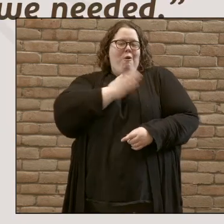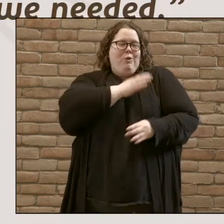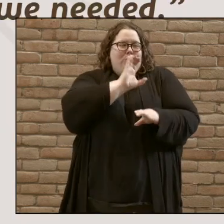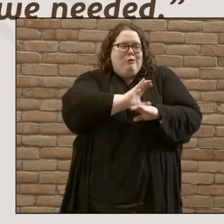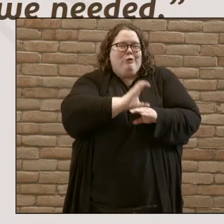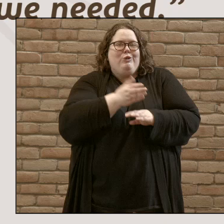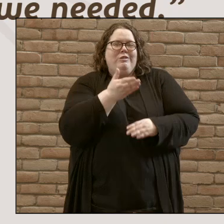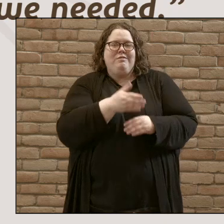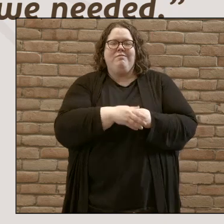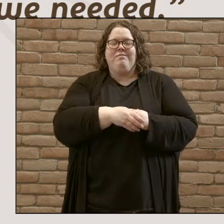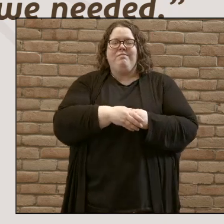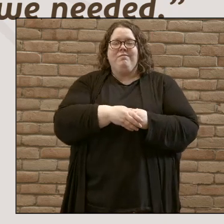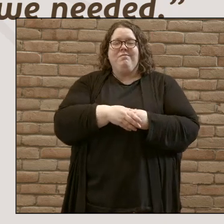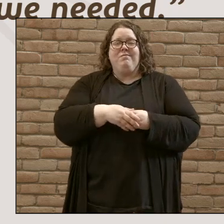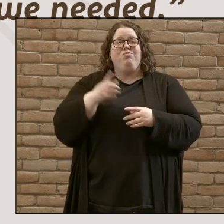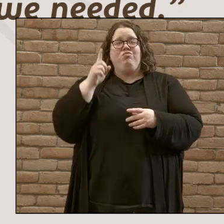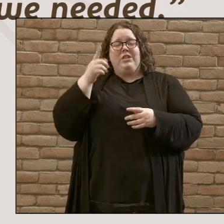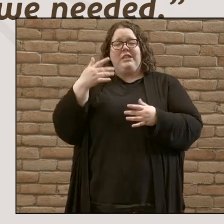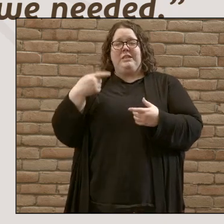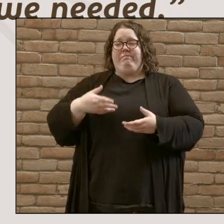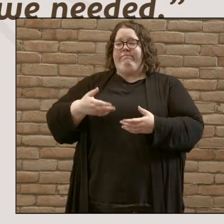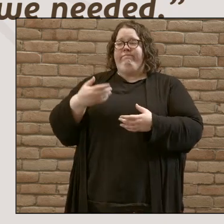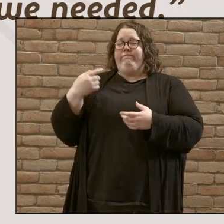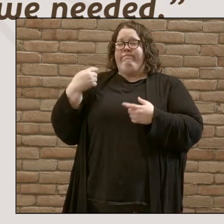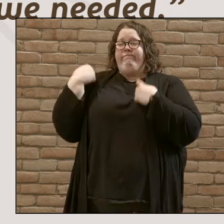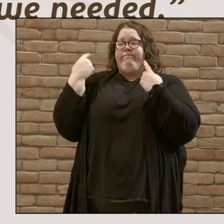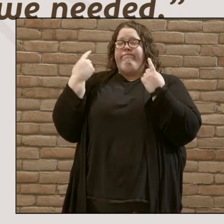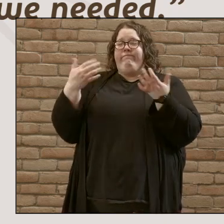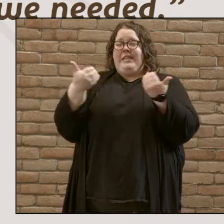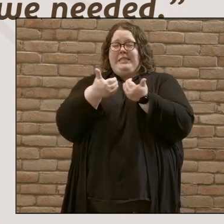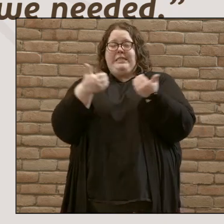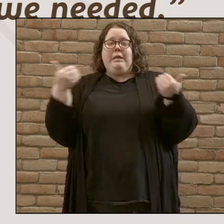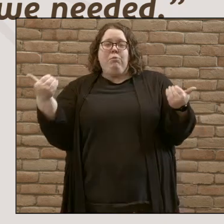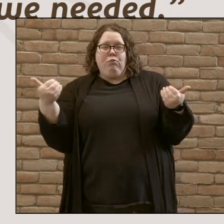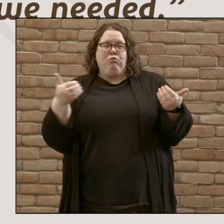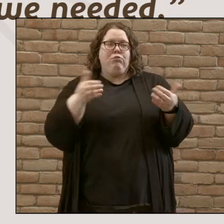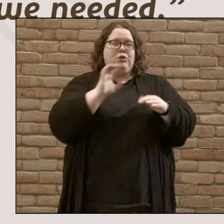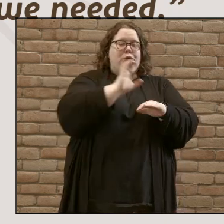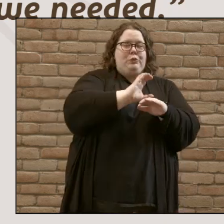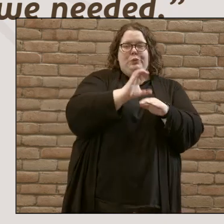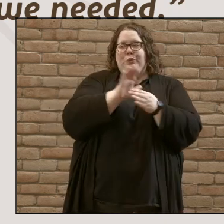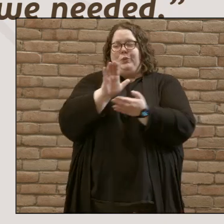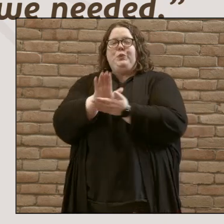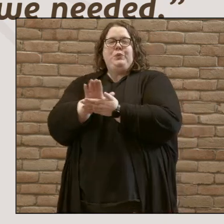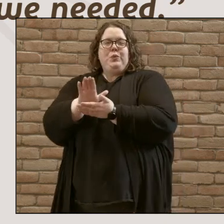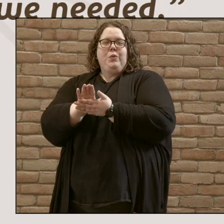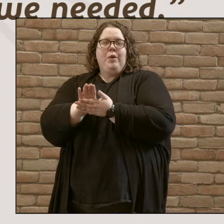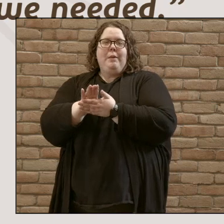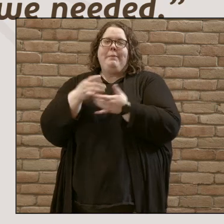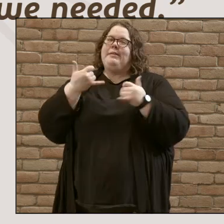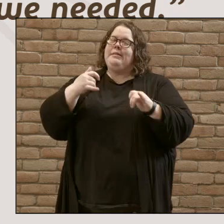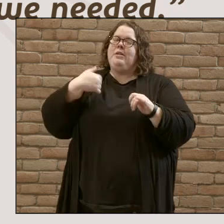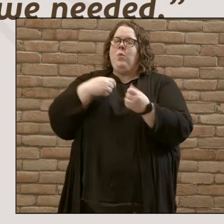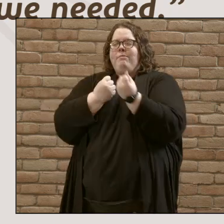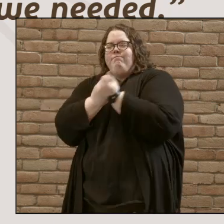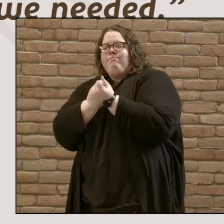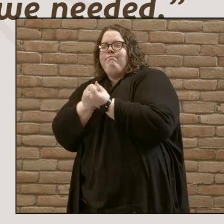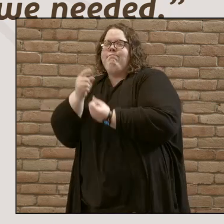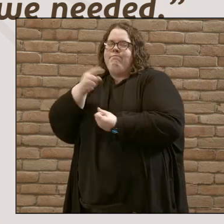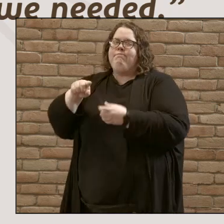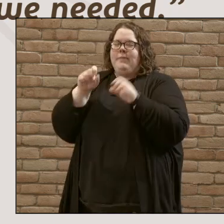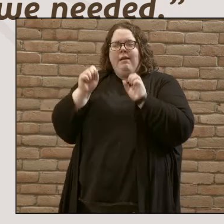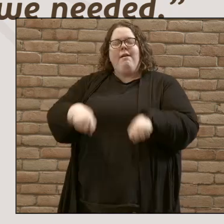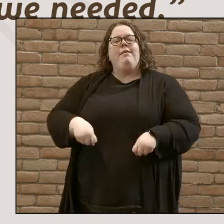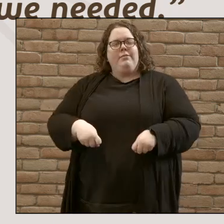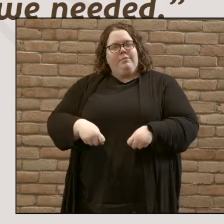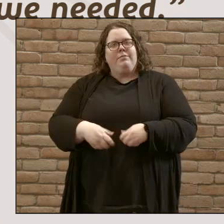of separated, we've been able to come in and to come around that school in so many different ways. We want to